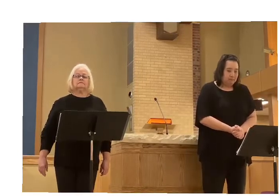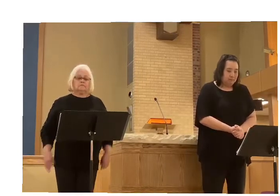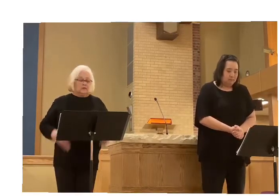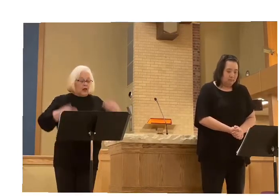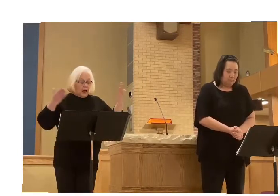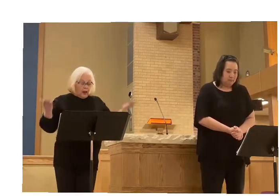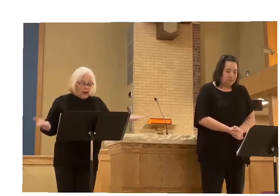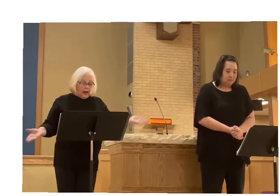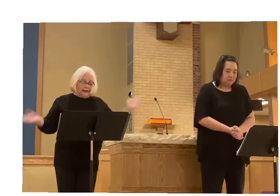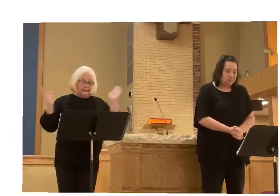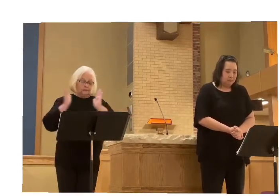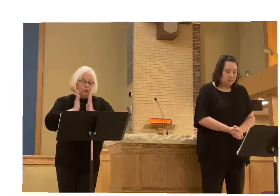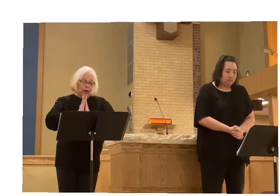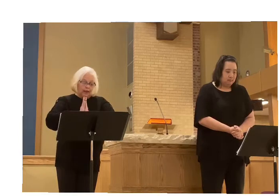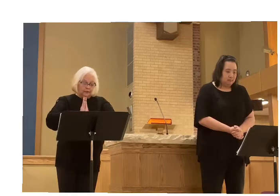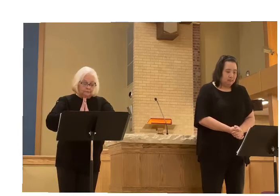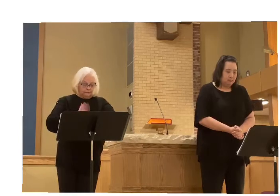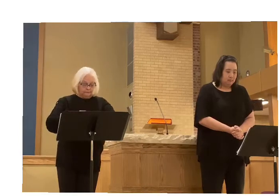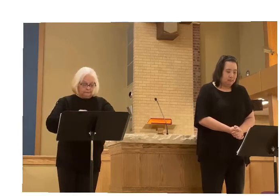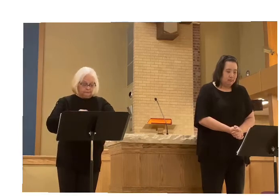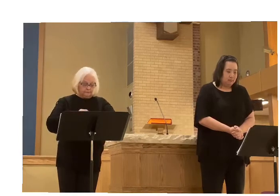Let us pray.